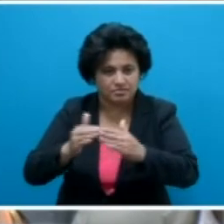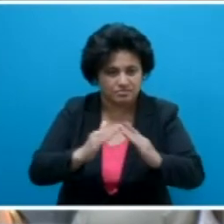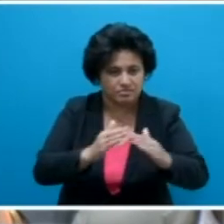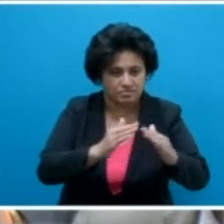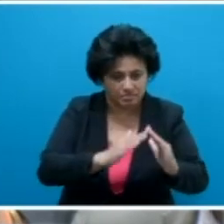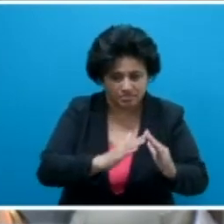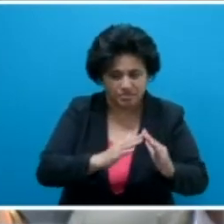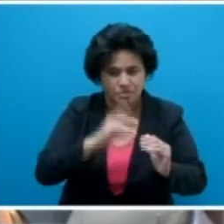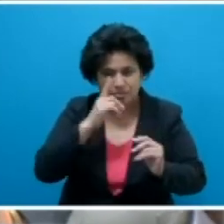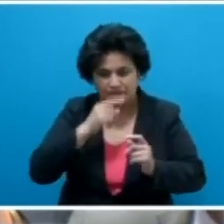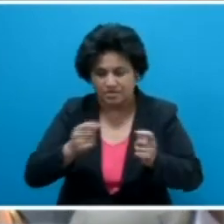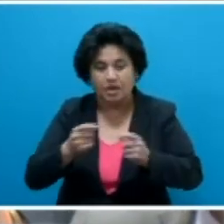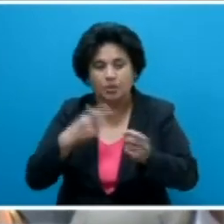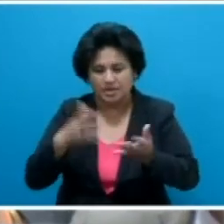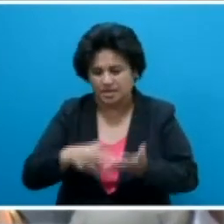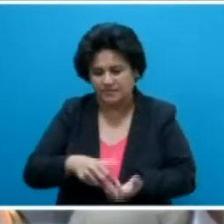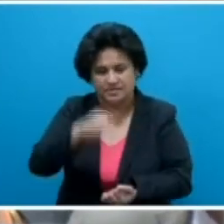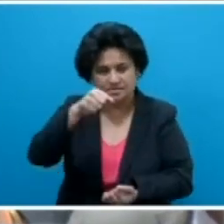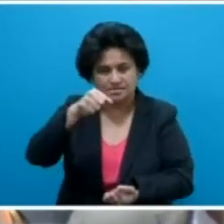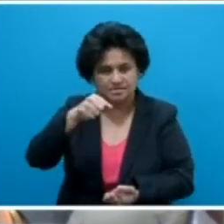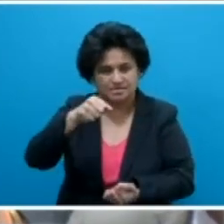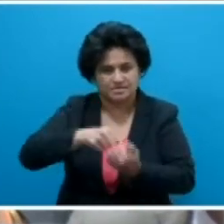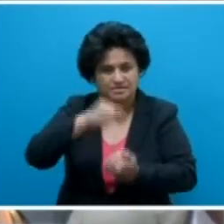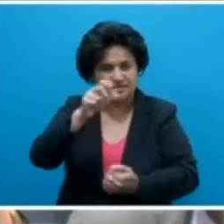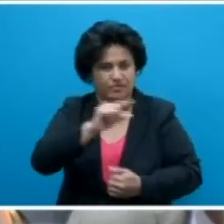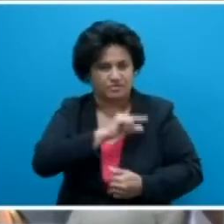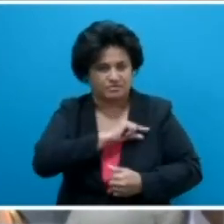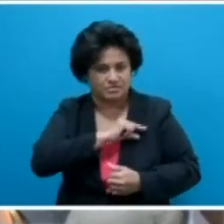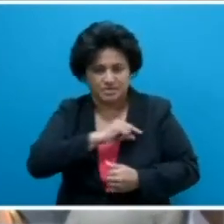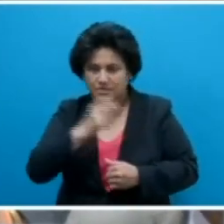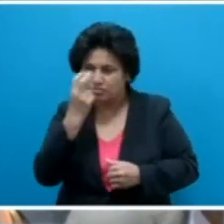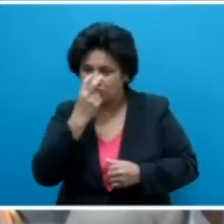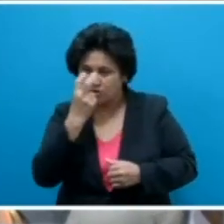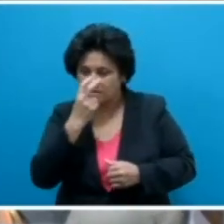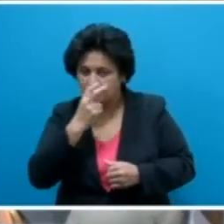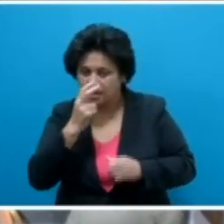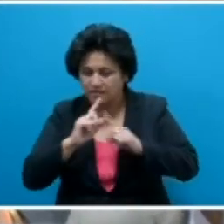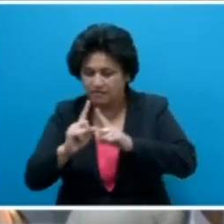will certify these nurseries and monitor their operations.